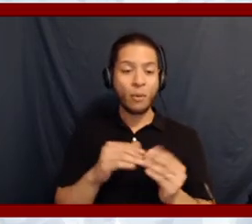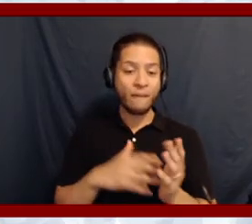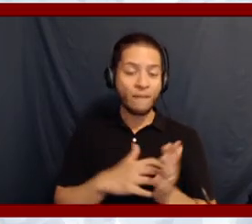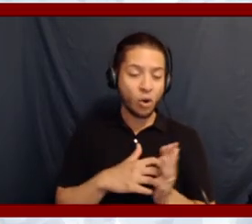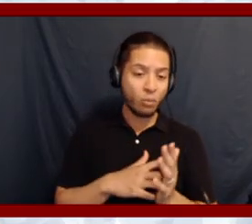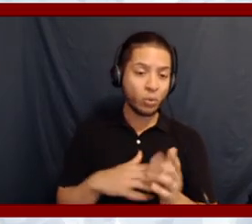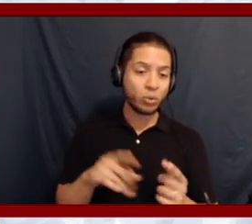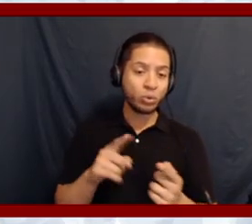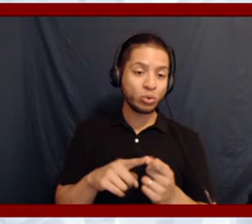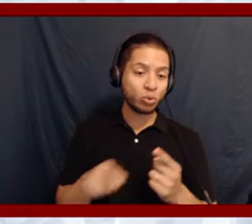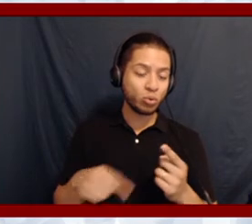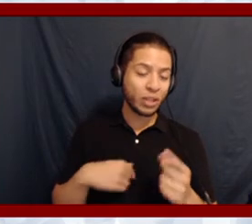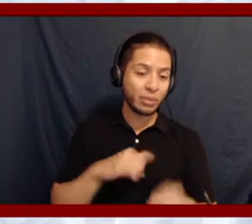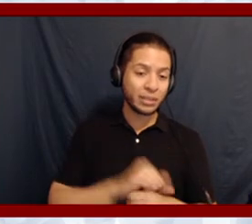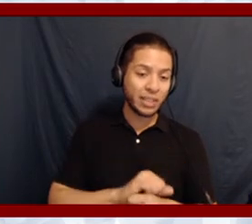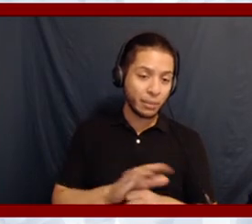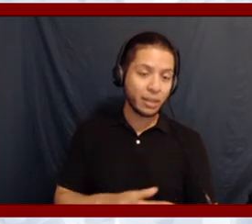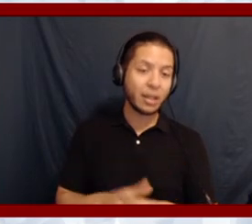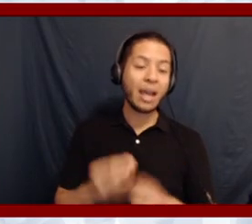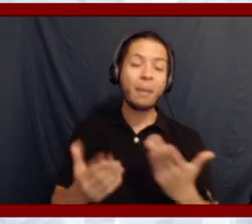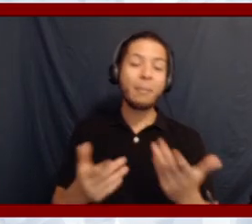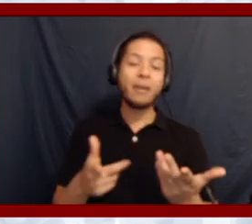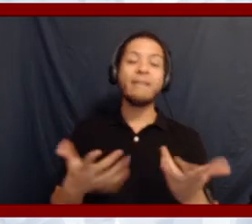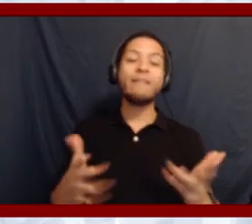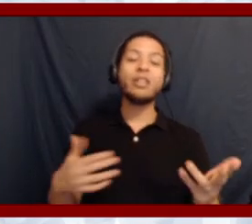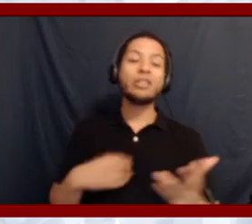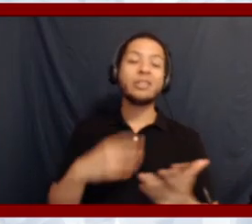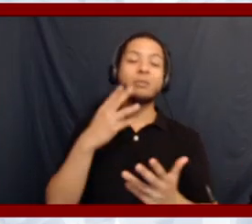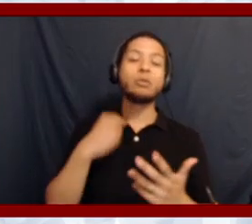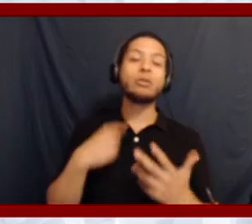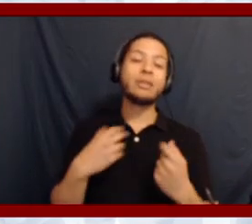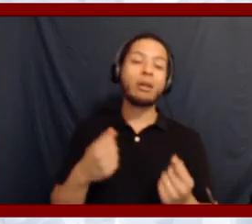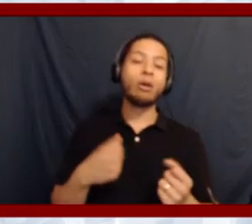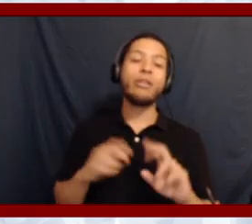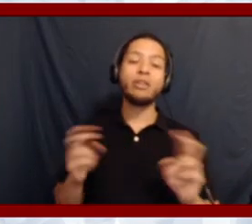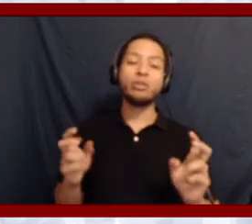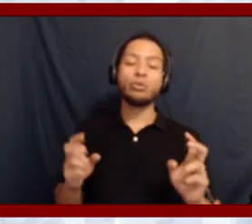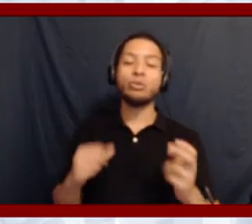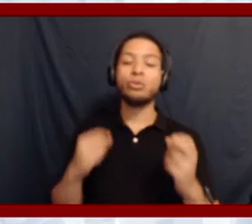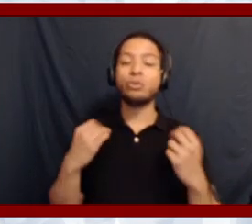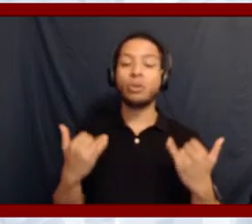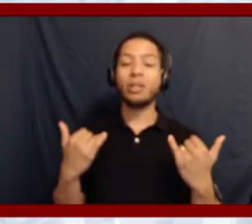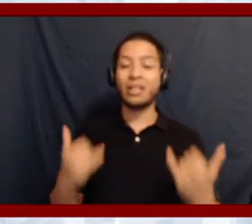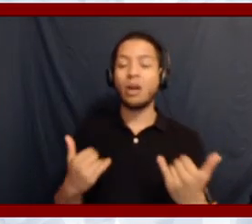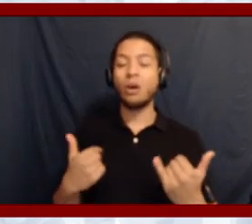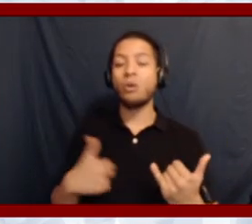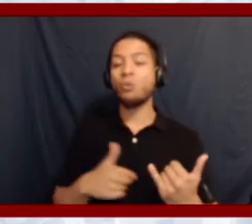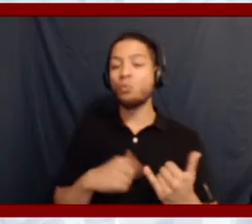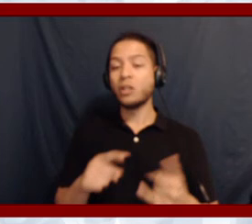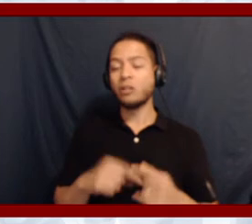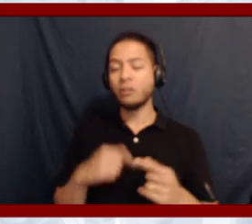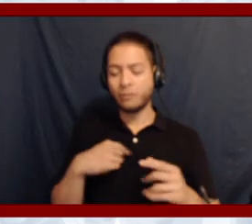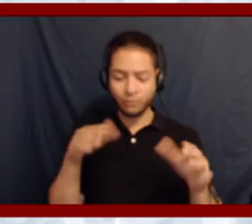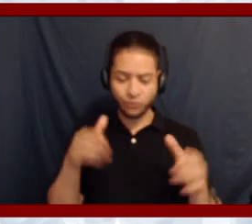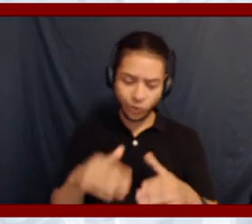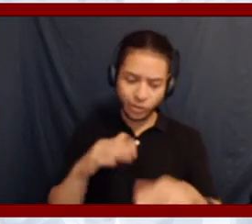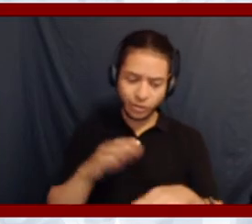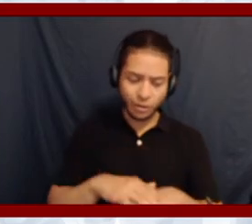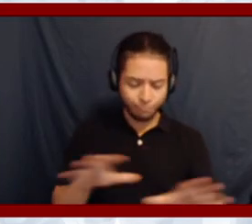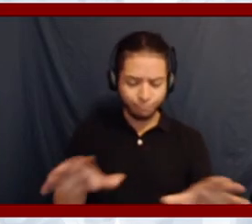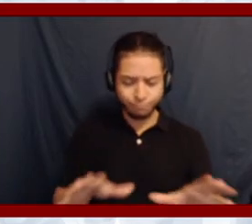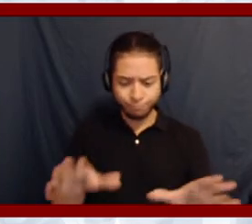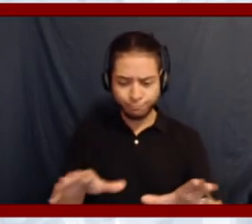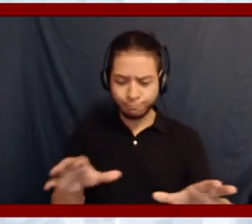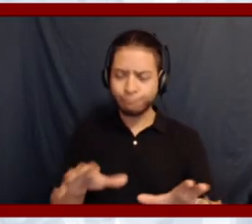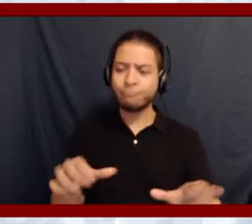their health. They might have health issues. So we're really pushing where we need to push to make sure that we follow the science, follow the mask mandates where